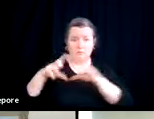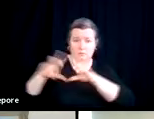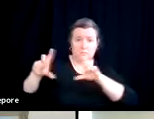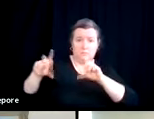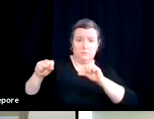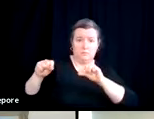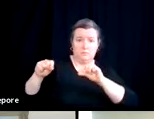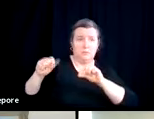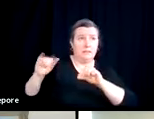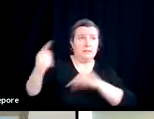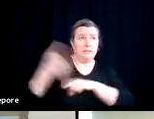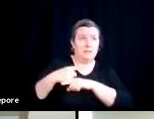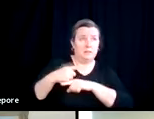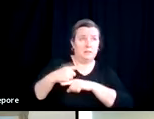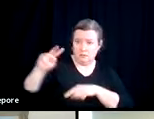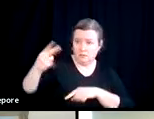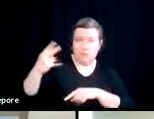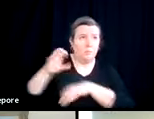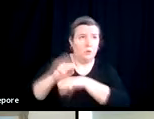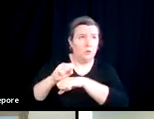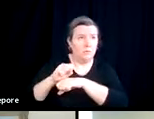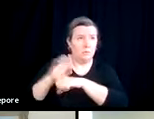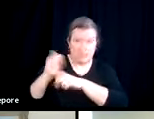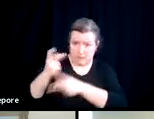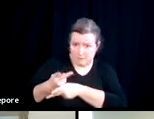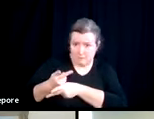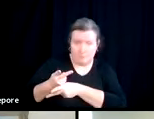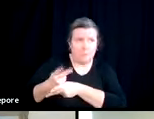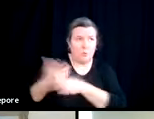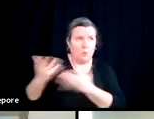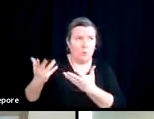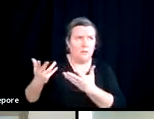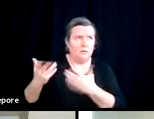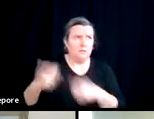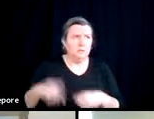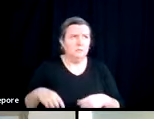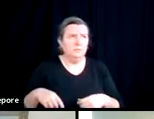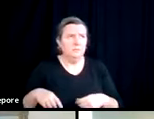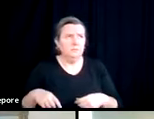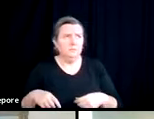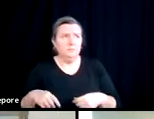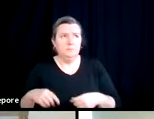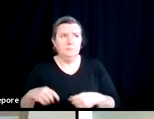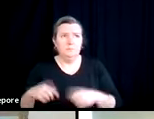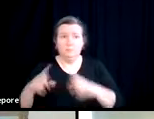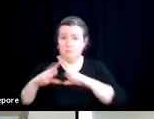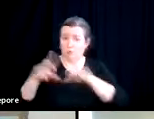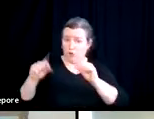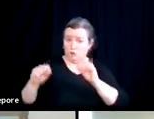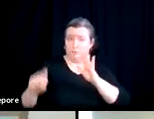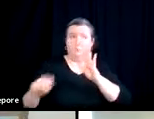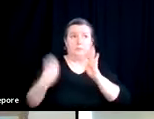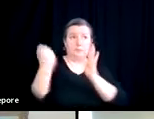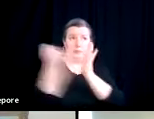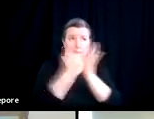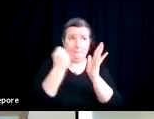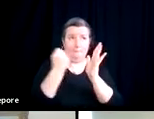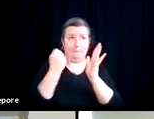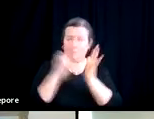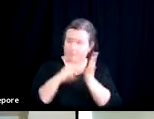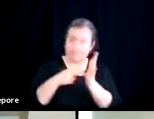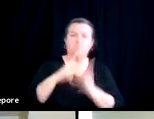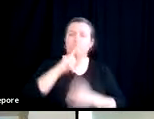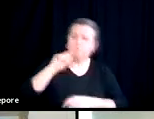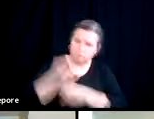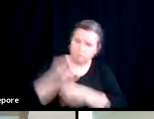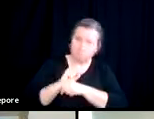Yeah, thank you, Governor. I'll start with the last one. If you have a date on the back of your card, that is your appointment date. You will